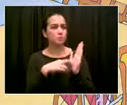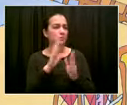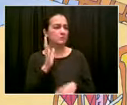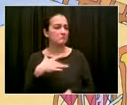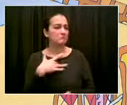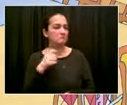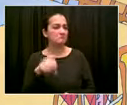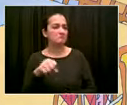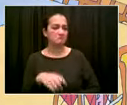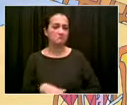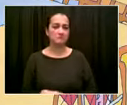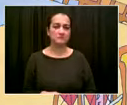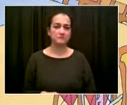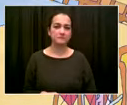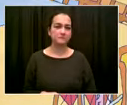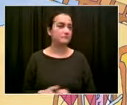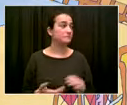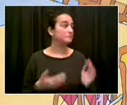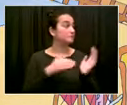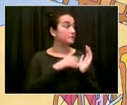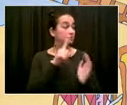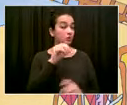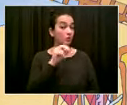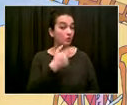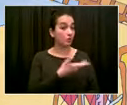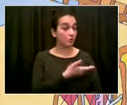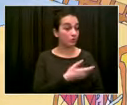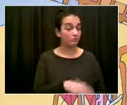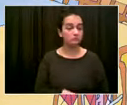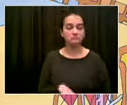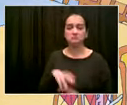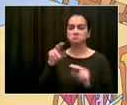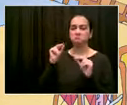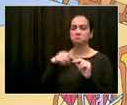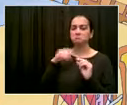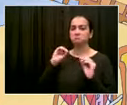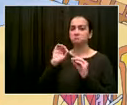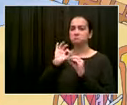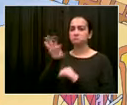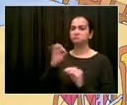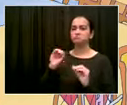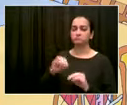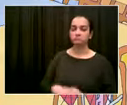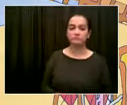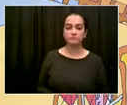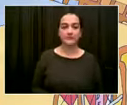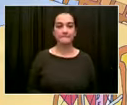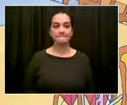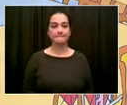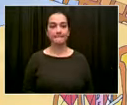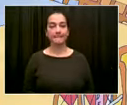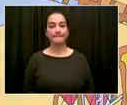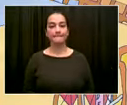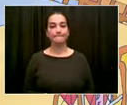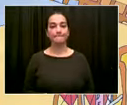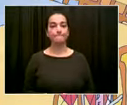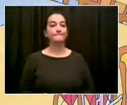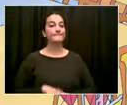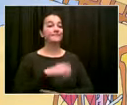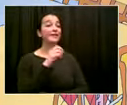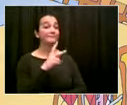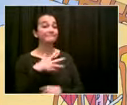covered everything. Nothing to add. Thank you so much. Go ahead, Andrew. Okay, so Mayor, this morning you were on MSNBC on Morning